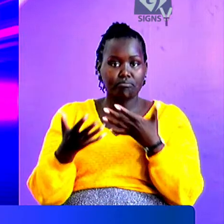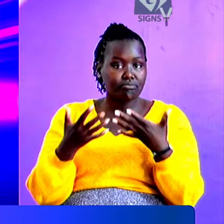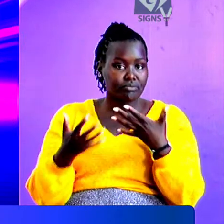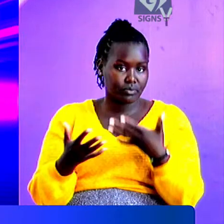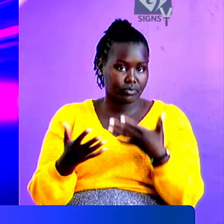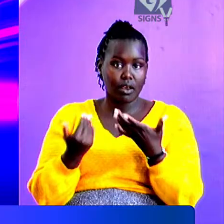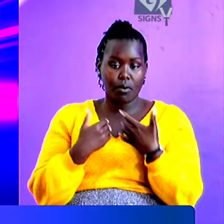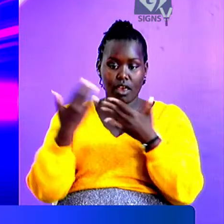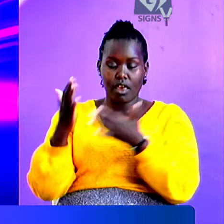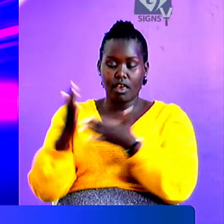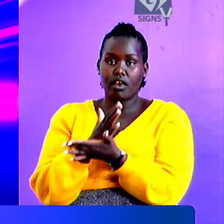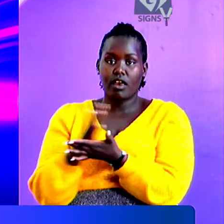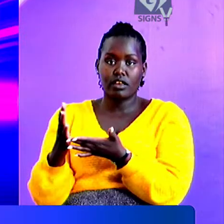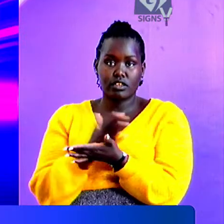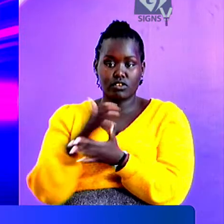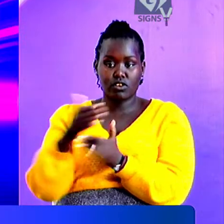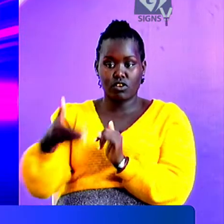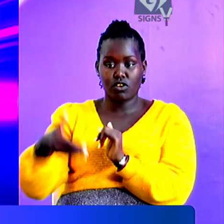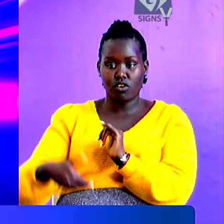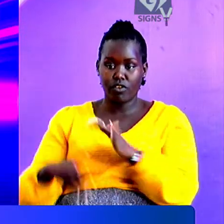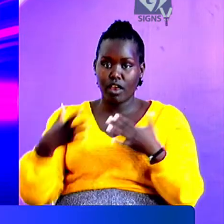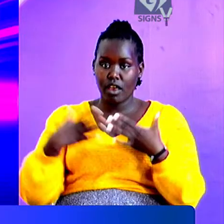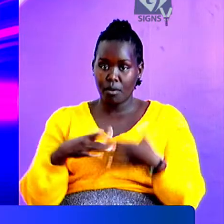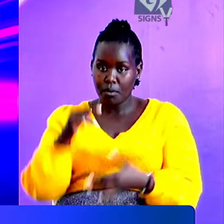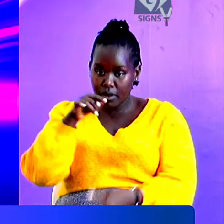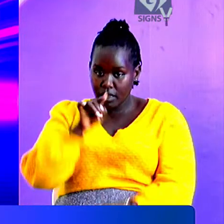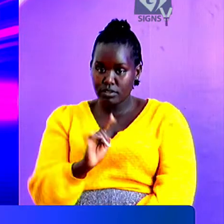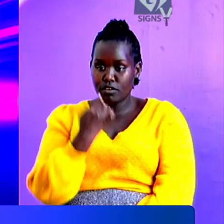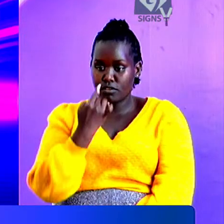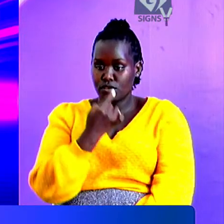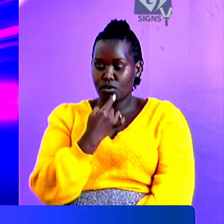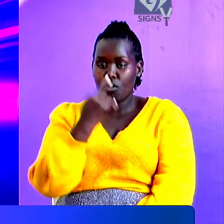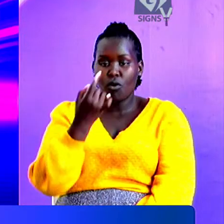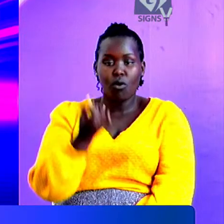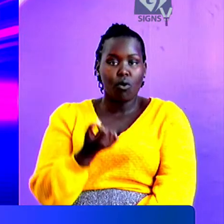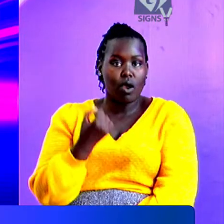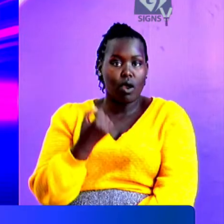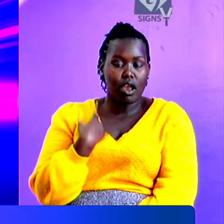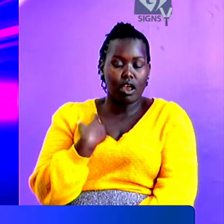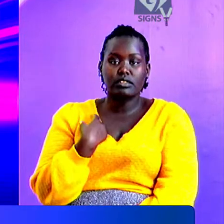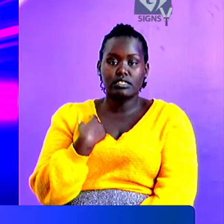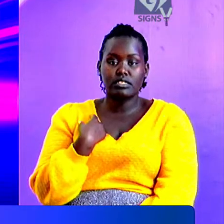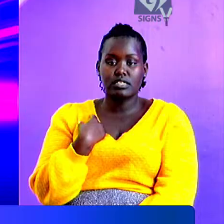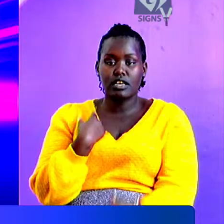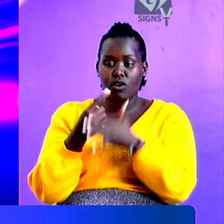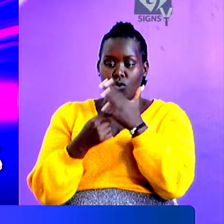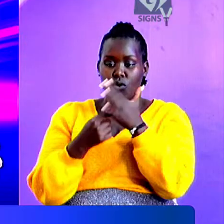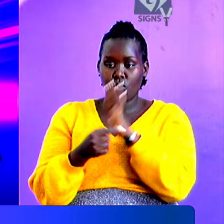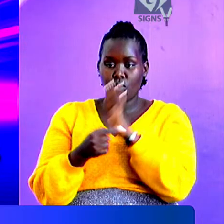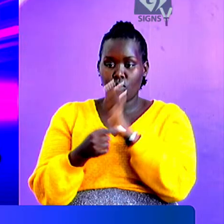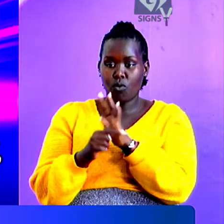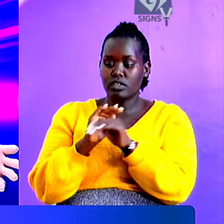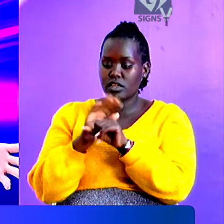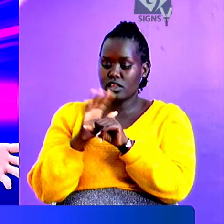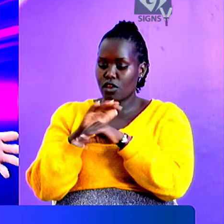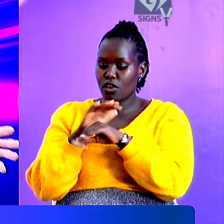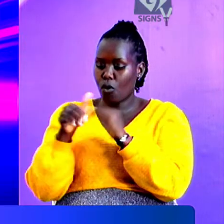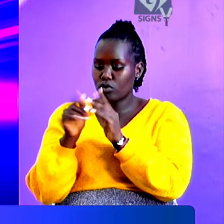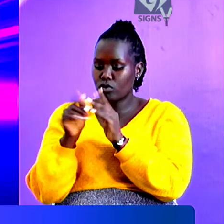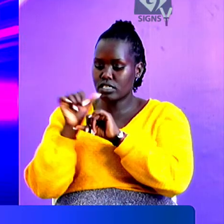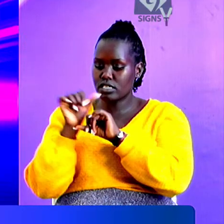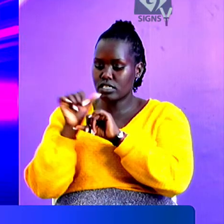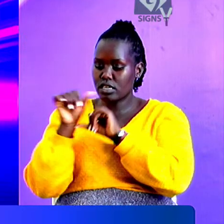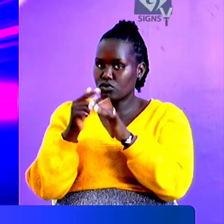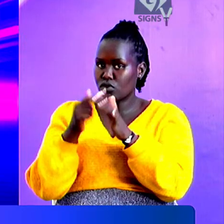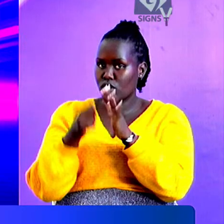is a section of young people themselves who do not really understand what this whole journey is all about. As a person